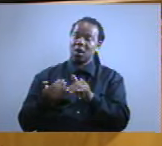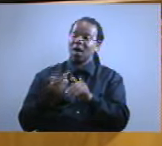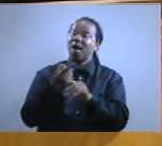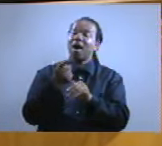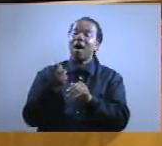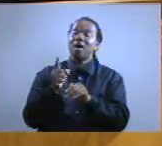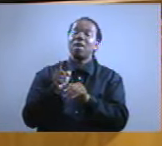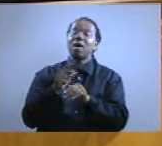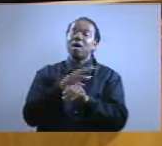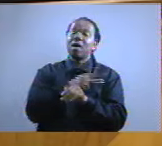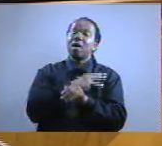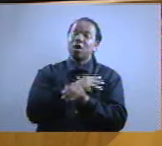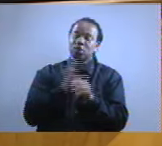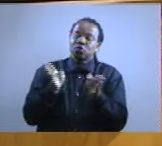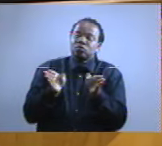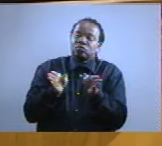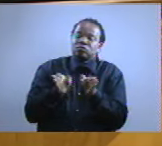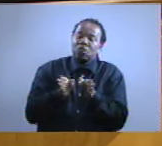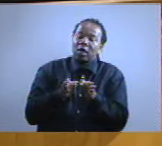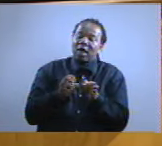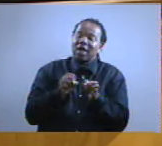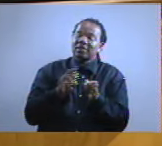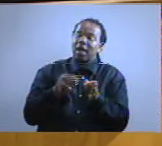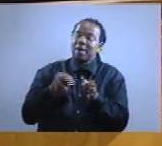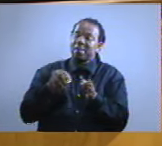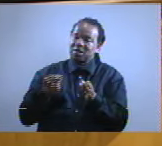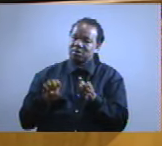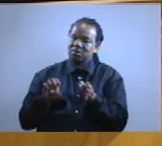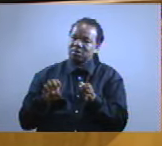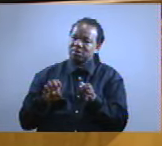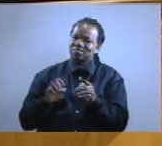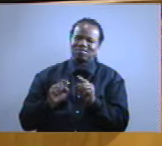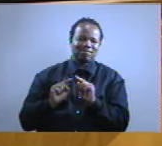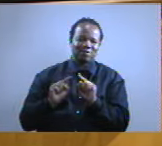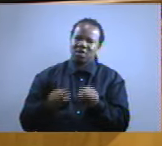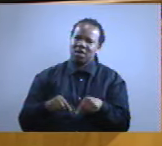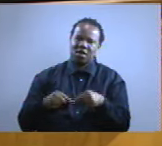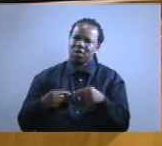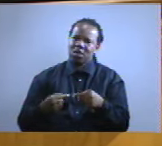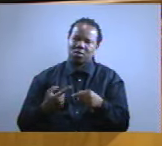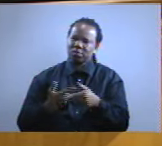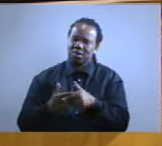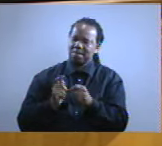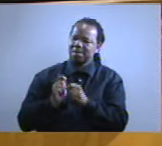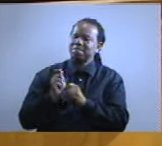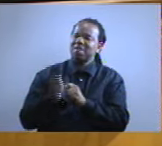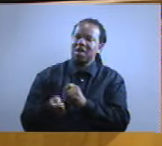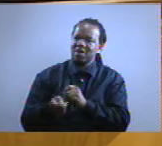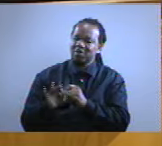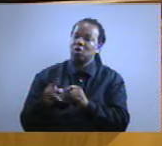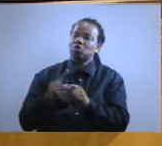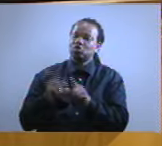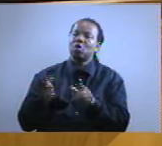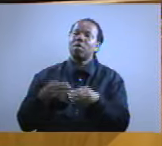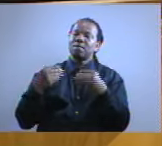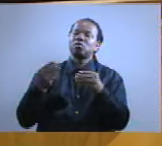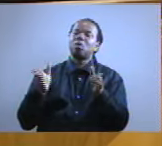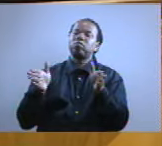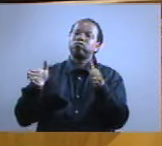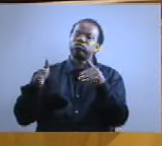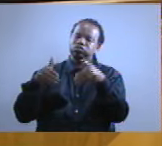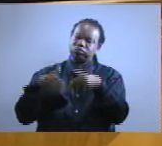employers, particularly small and medium enterprises, may not be able to survive such fines and could be forced to shut down at the cost